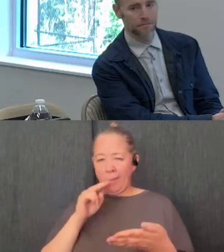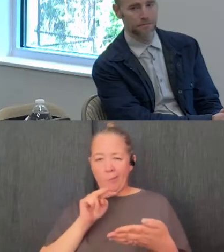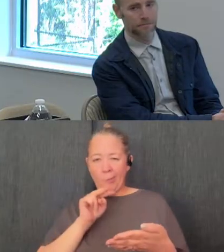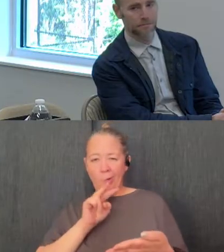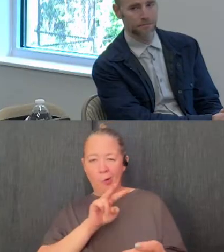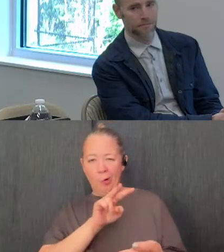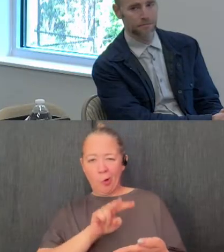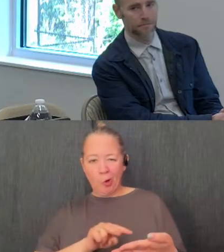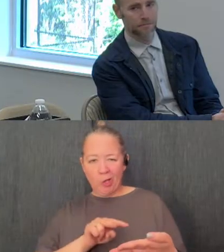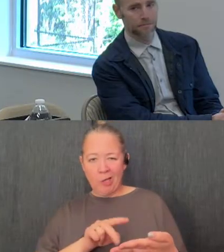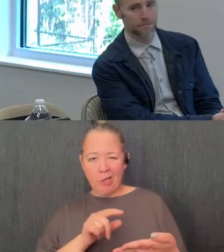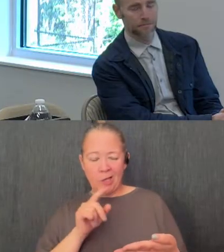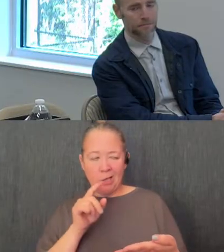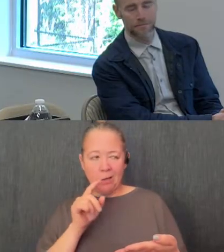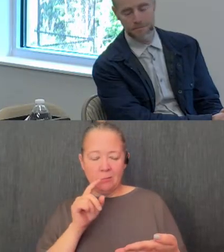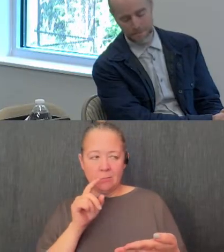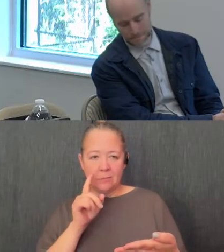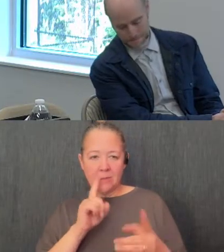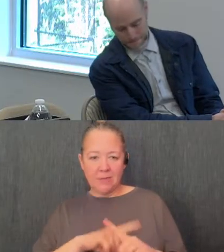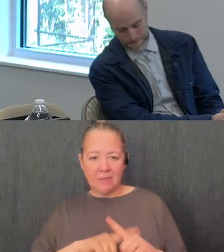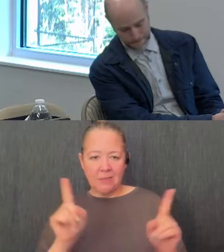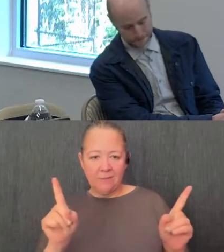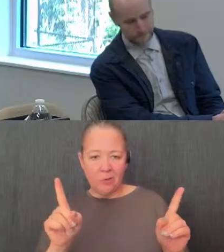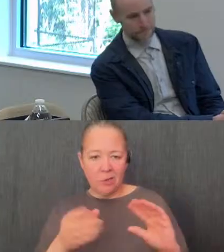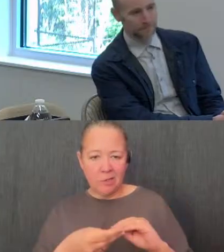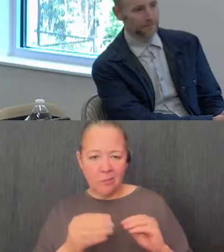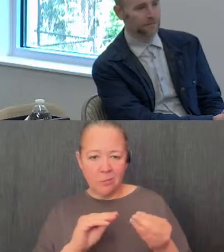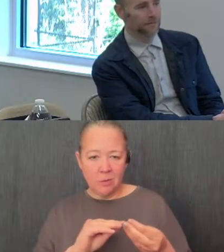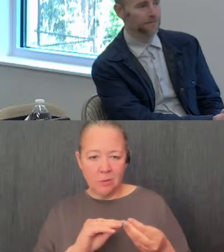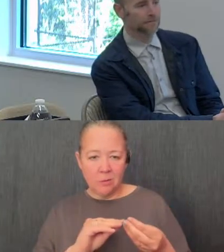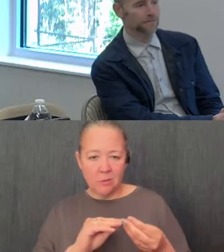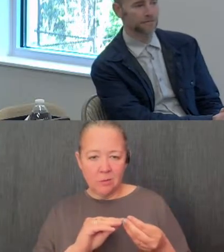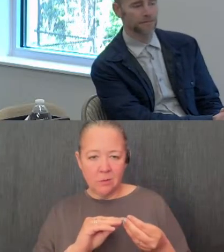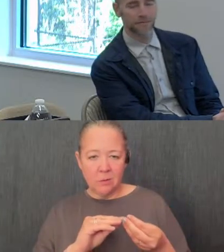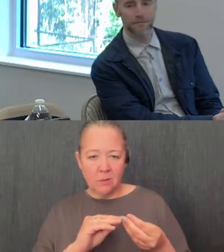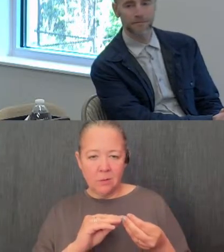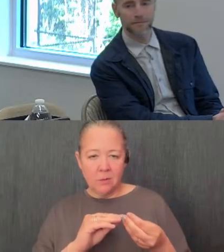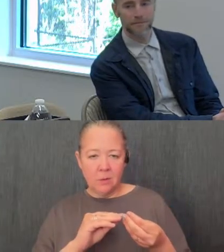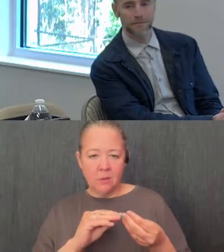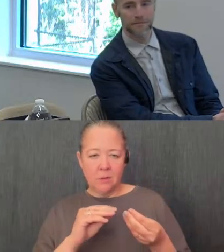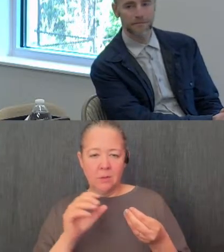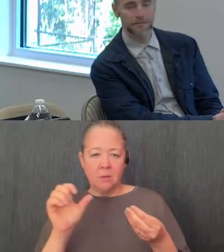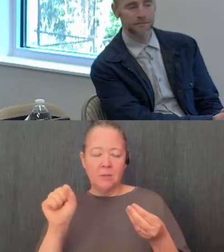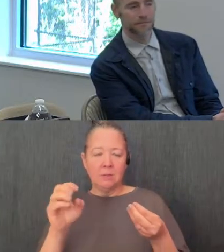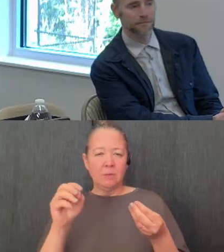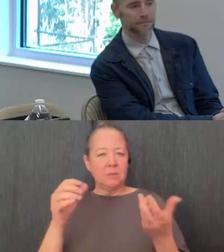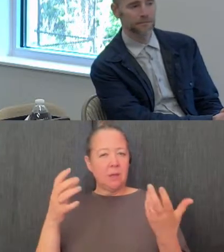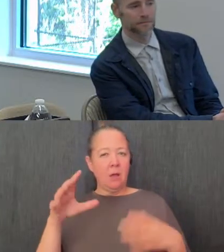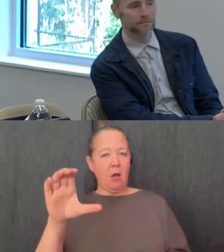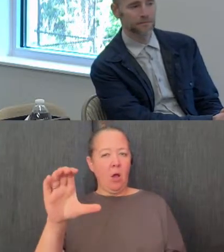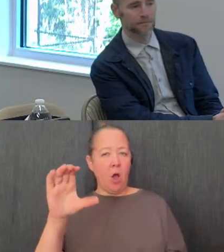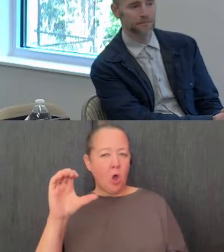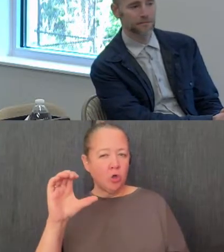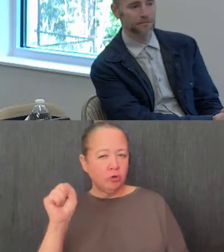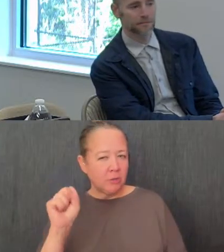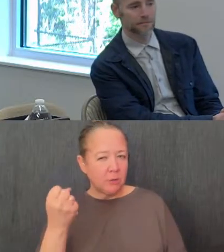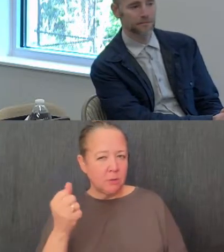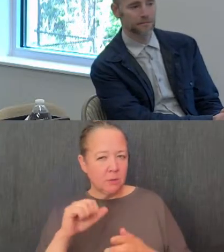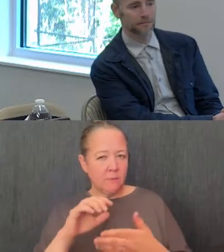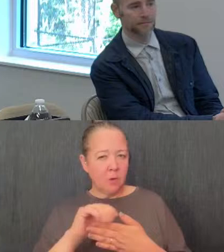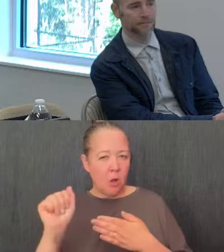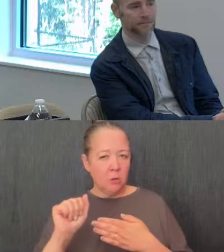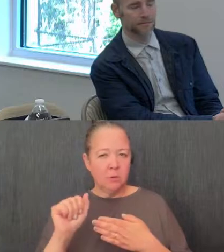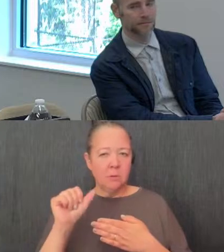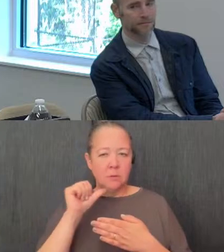So with that increase, we are still projecting a approximate $300,000